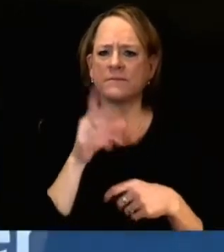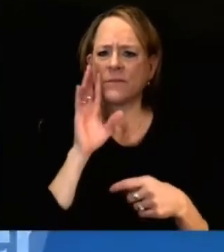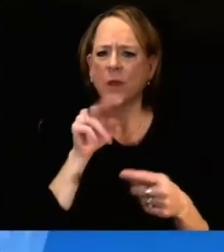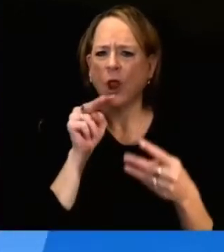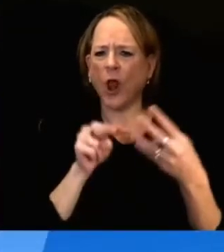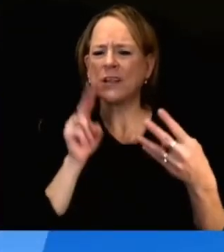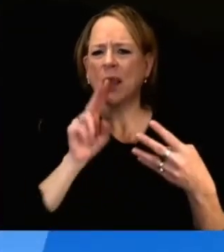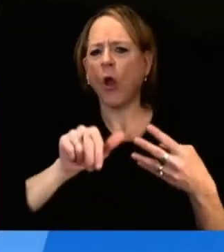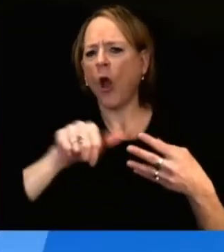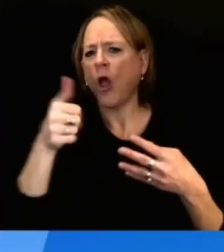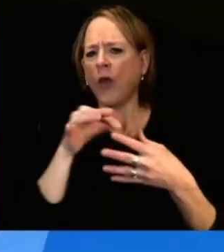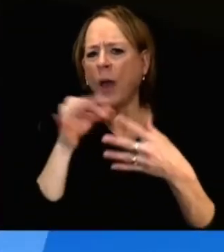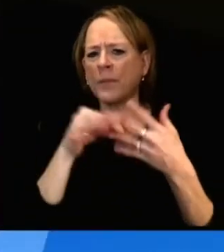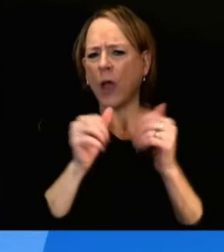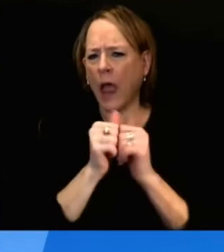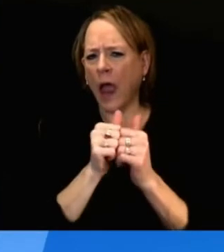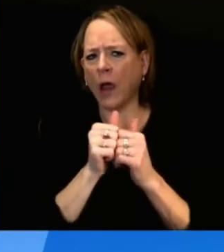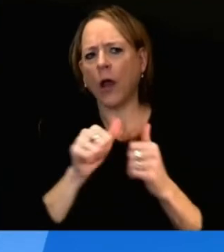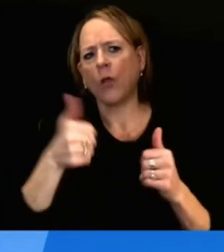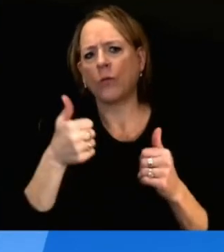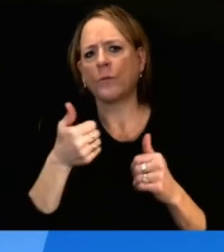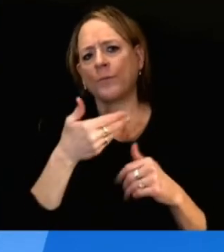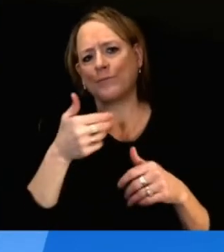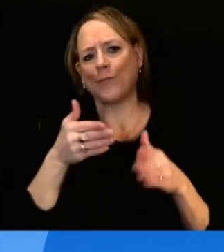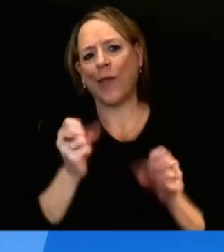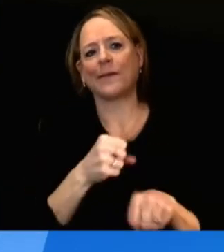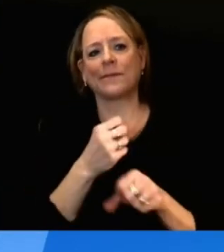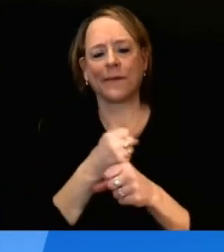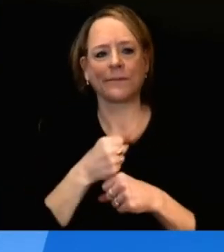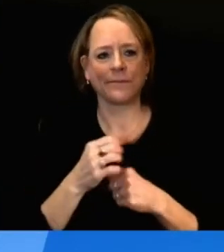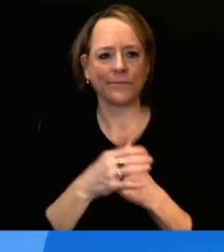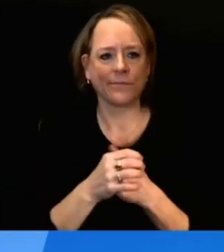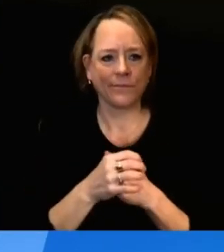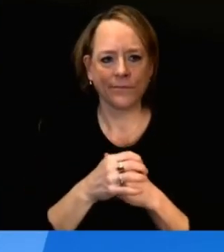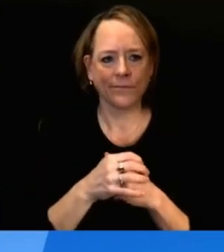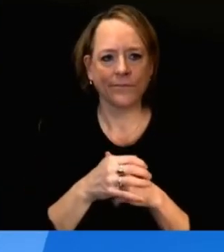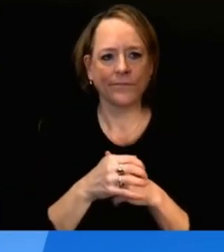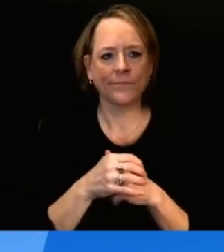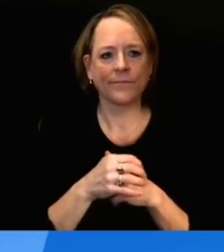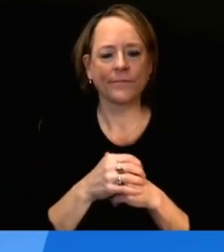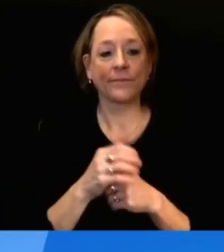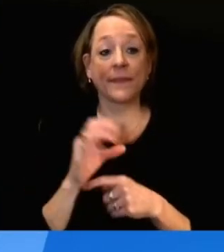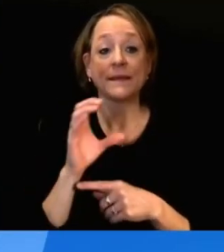Thank you. Now to Gabriella Bacharo from CBS 58 in Milwaukee. Gabriella.